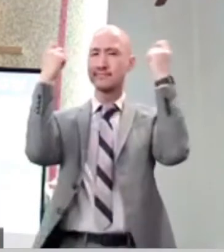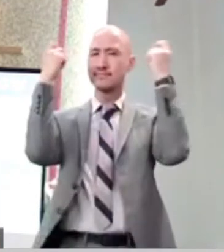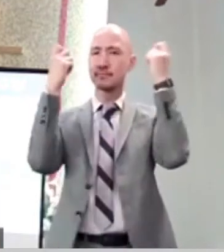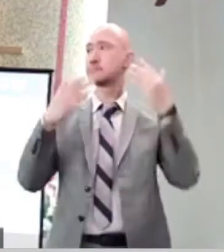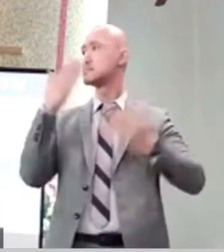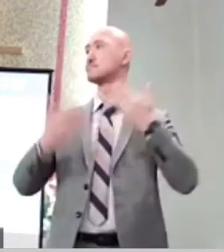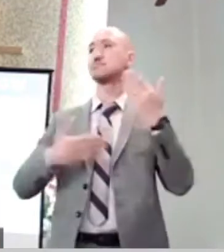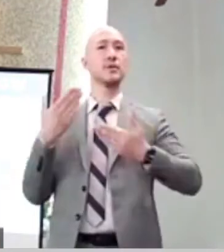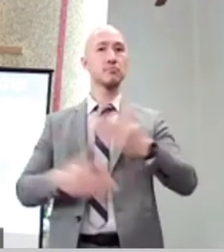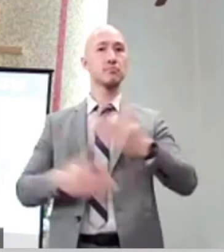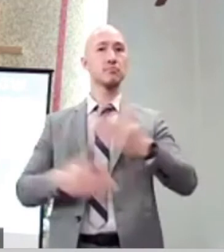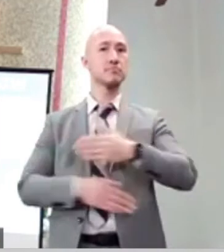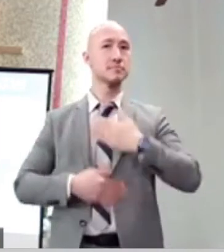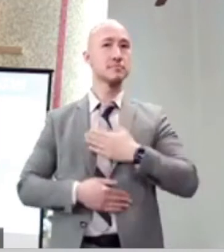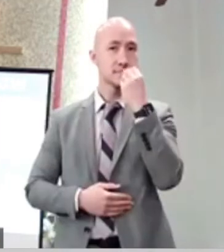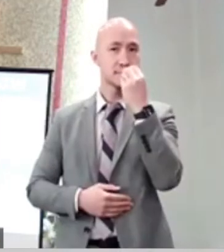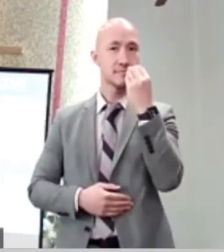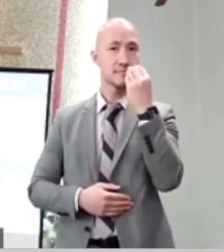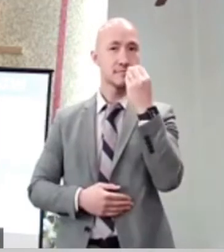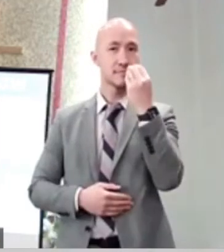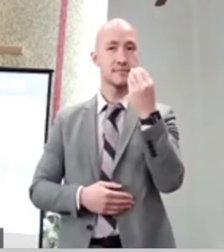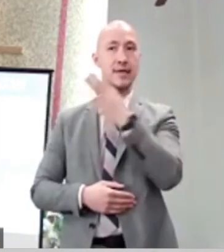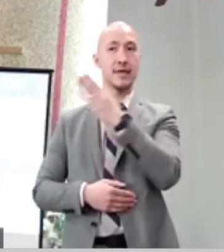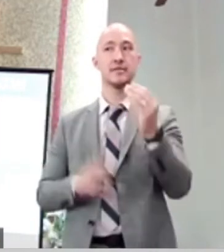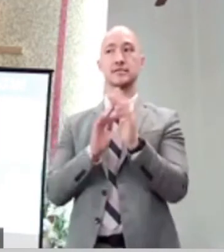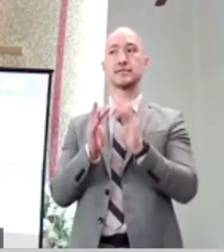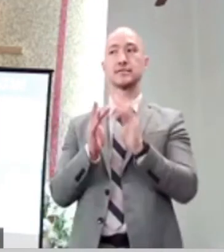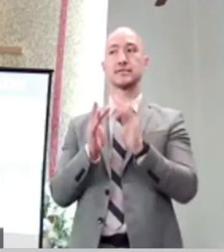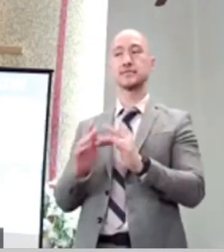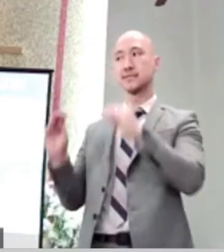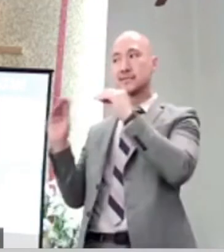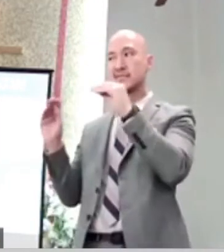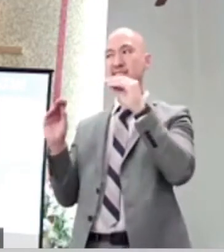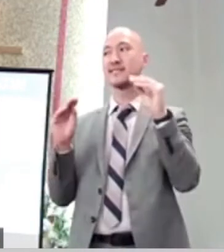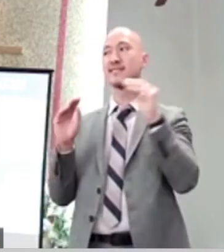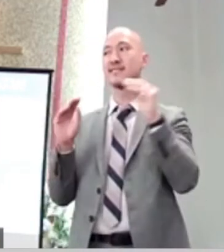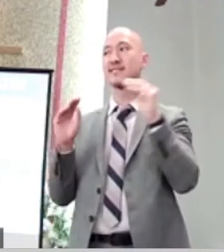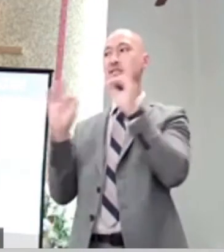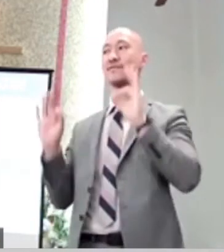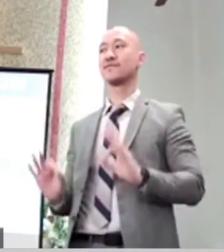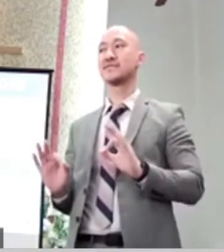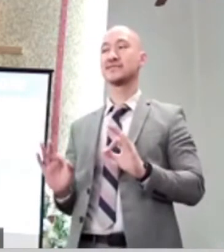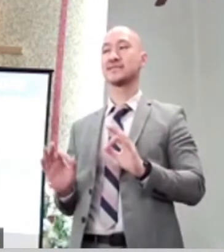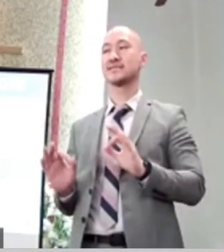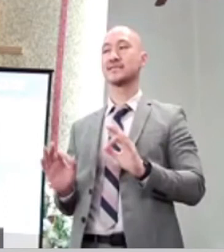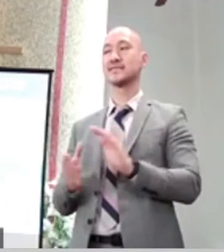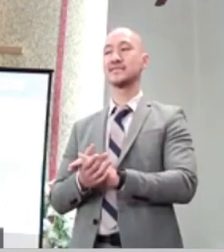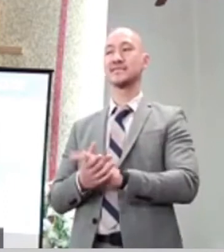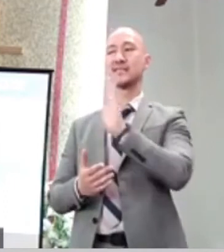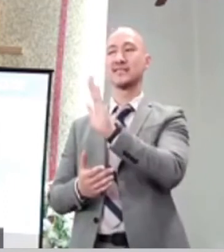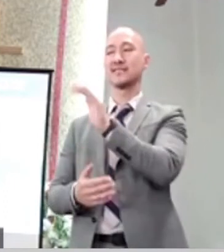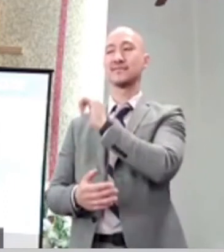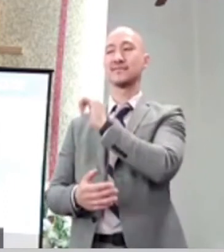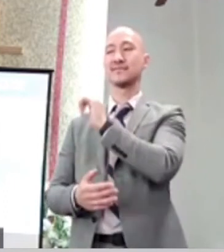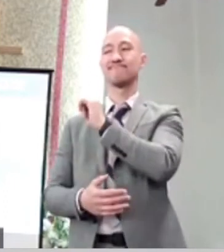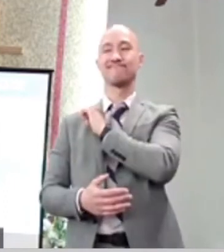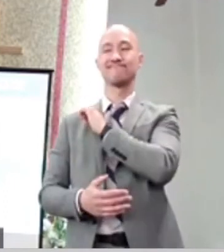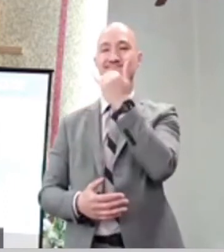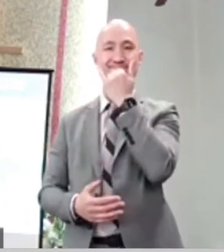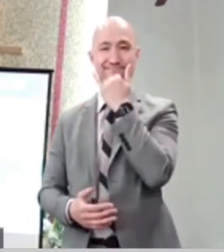really thinking about this the right way. He's calling himself the bridegroom. And Jesus often